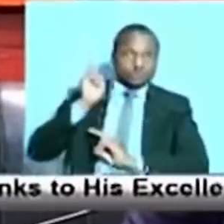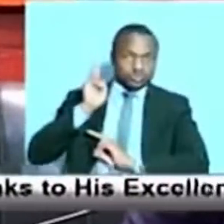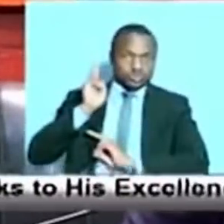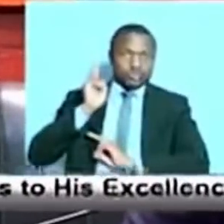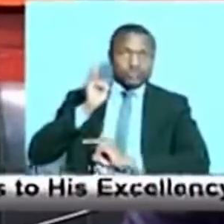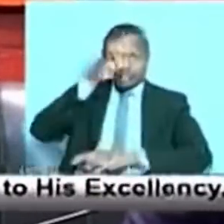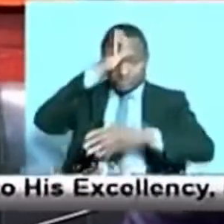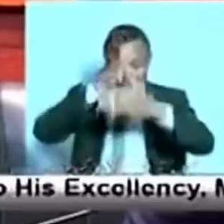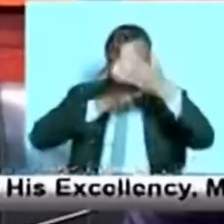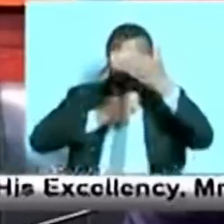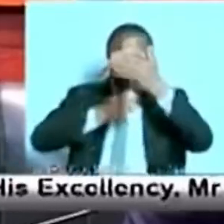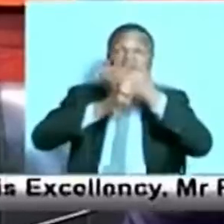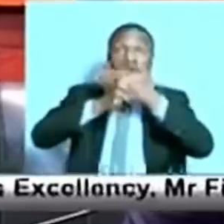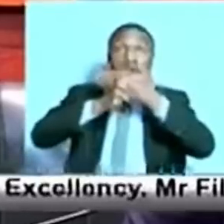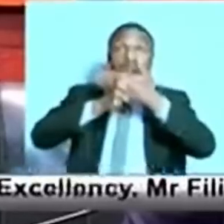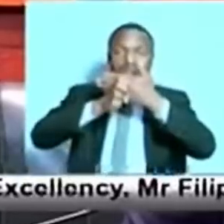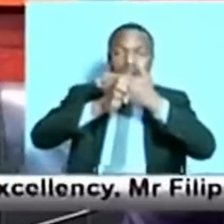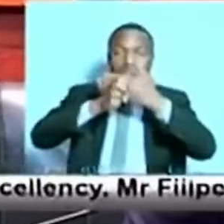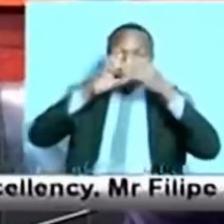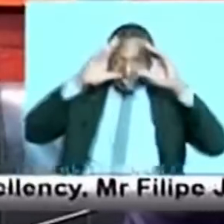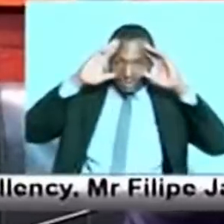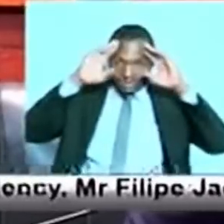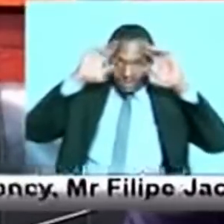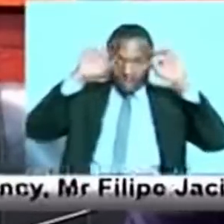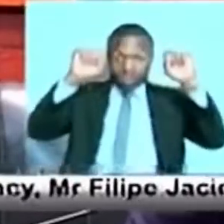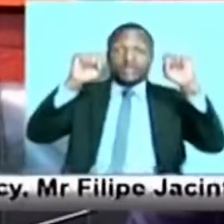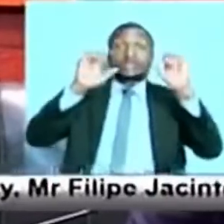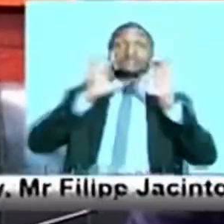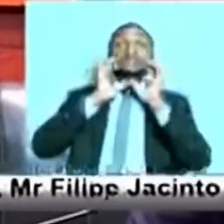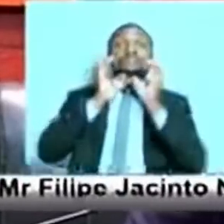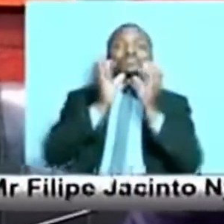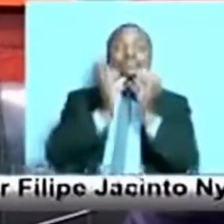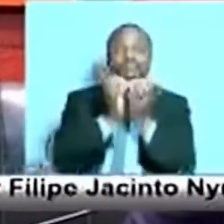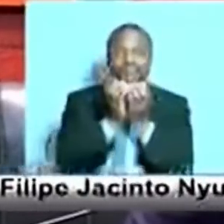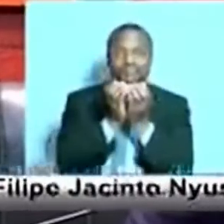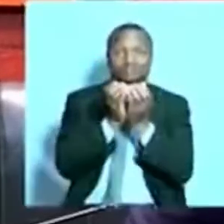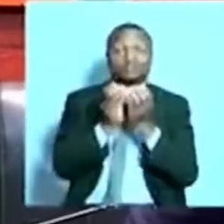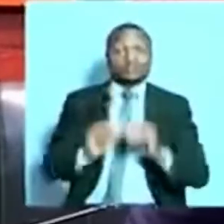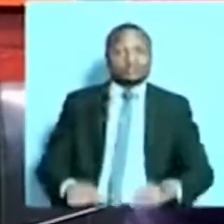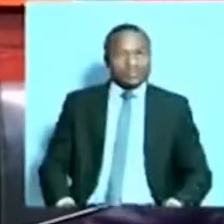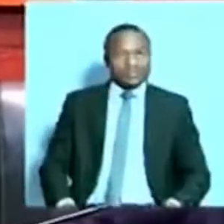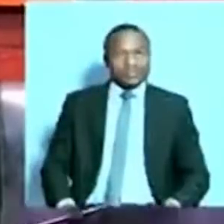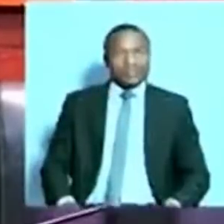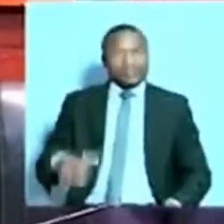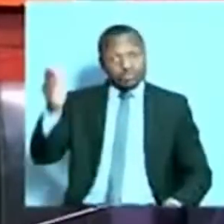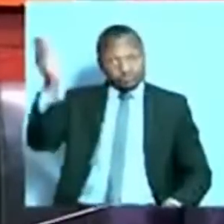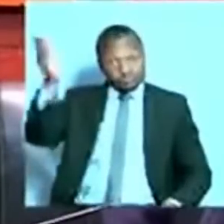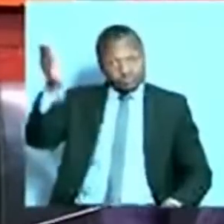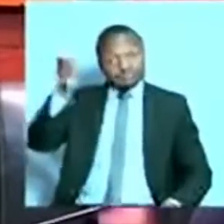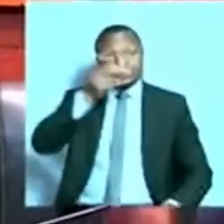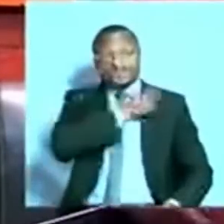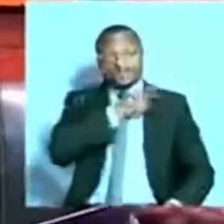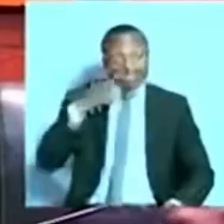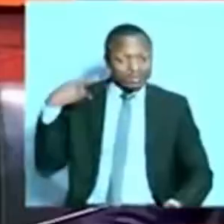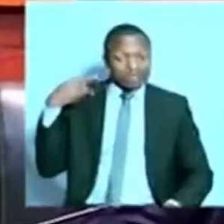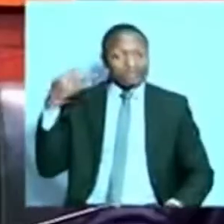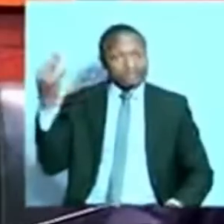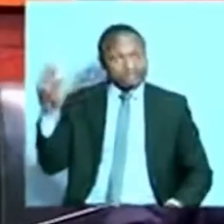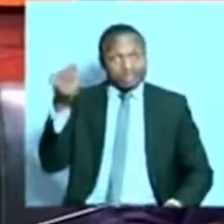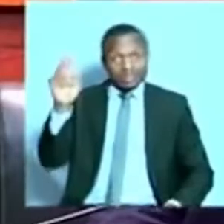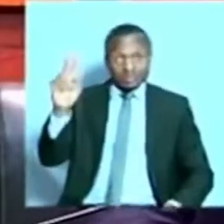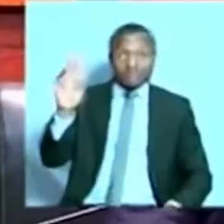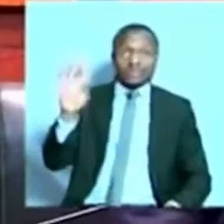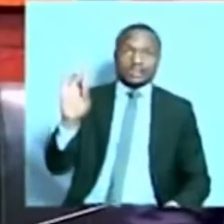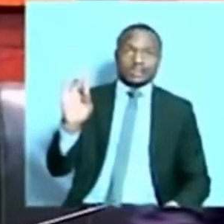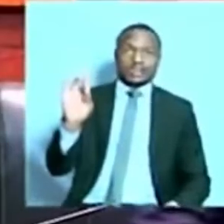Felipe Jacinto Nyusi, President of the Republic of Mozambique, who addressed the House on Friday,